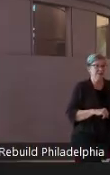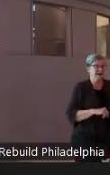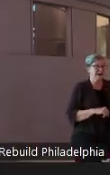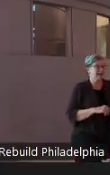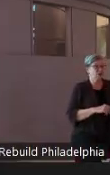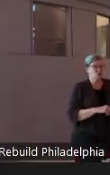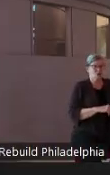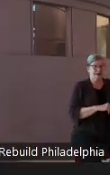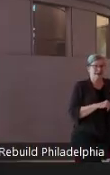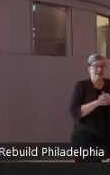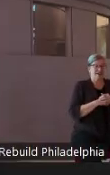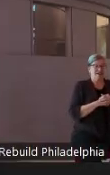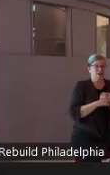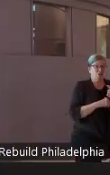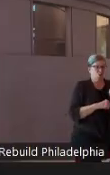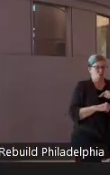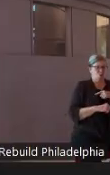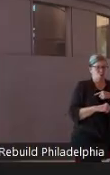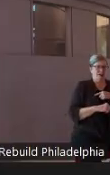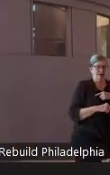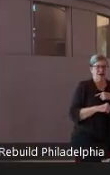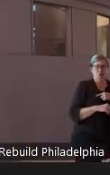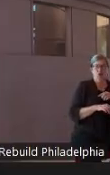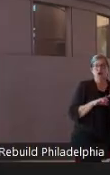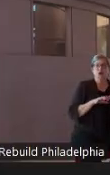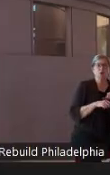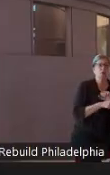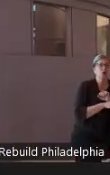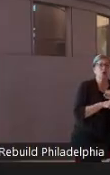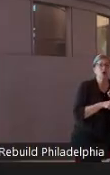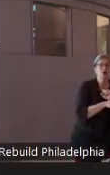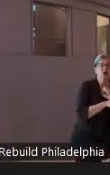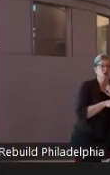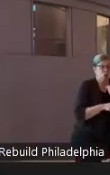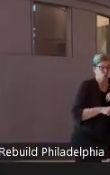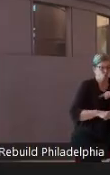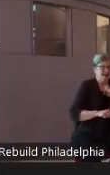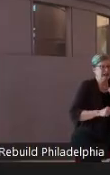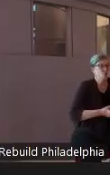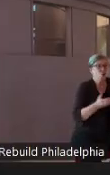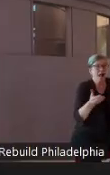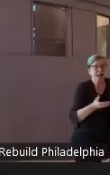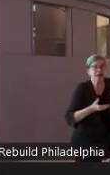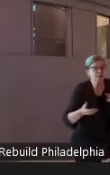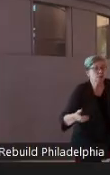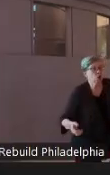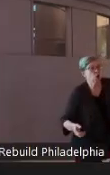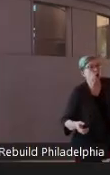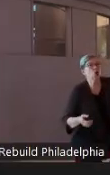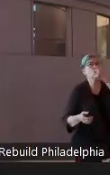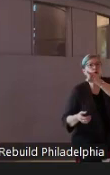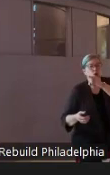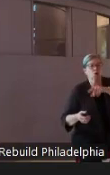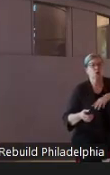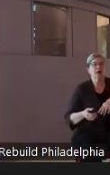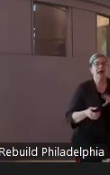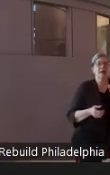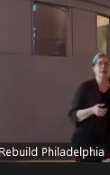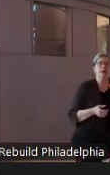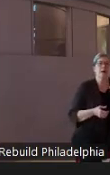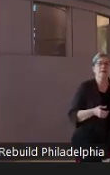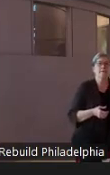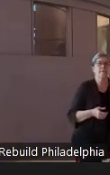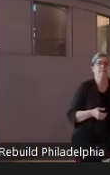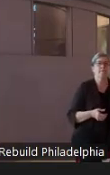place where we're going to be doing the work so we can welcome all of you in the Parkside